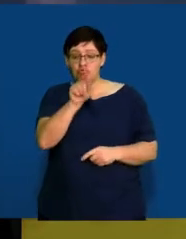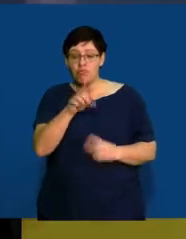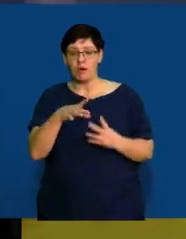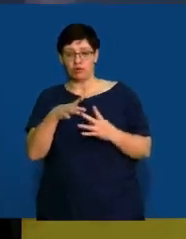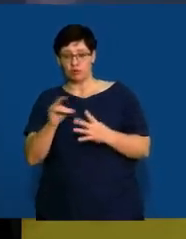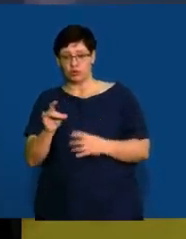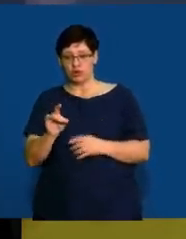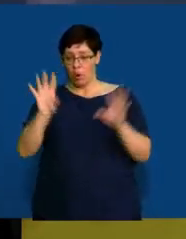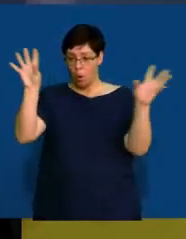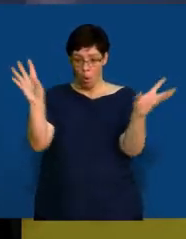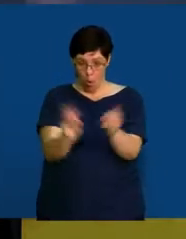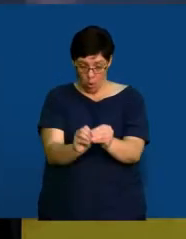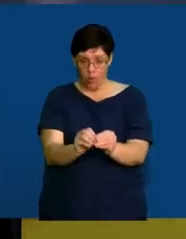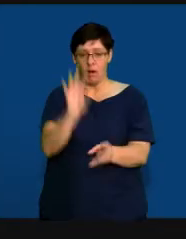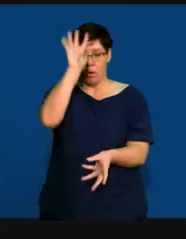go forward.